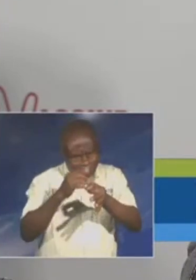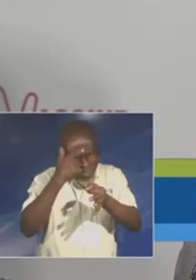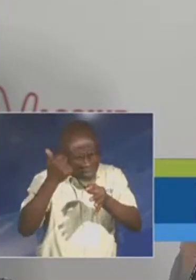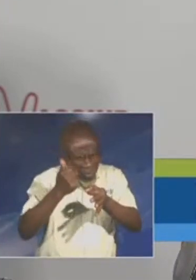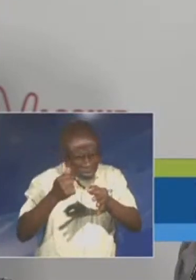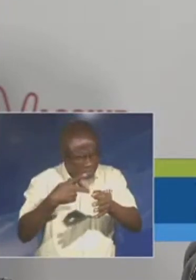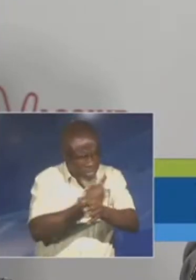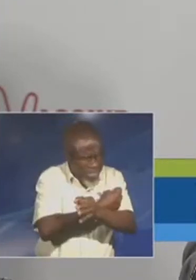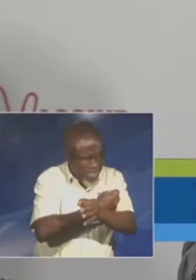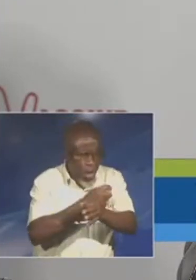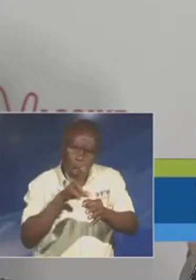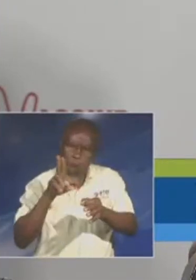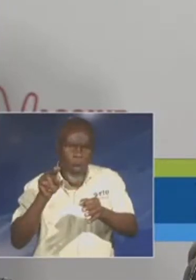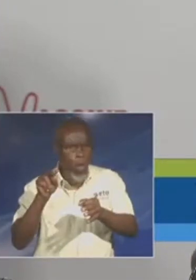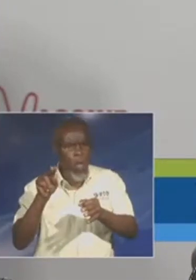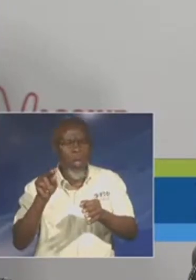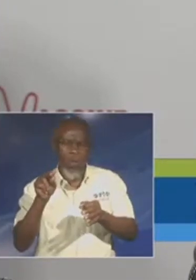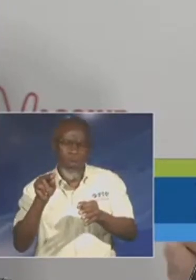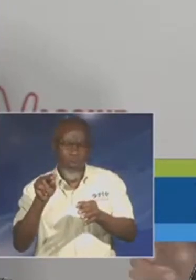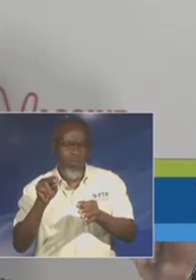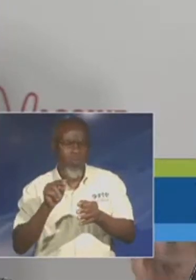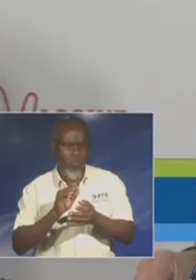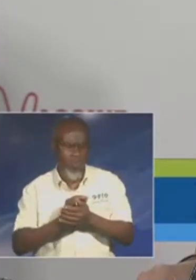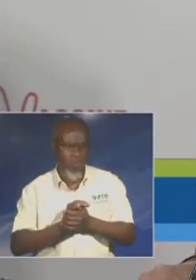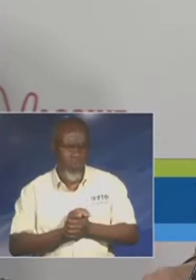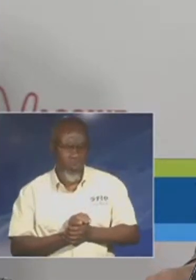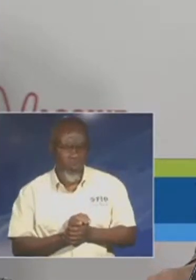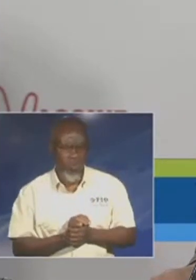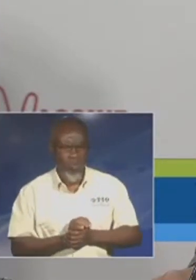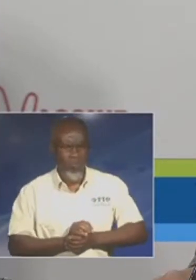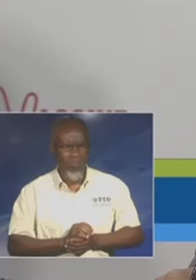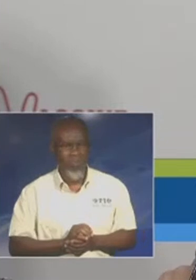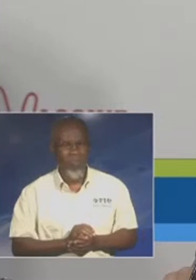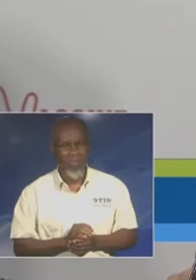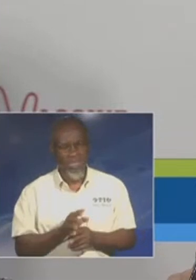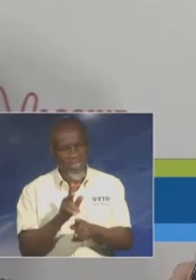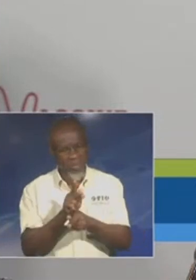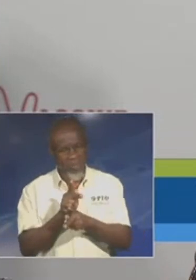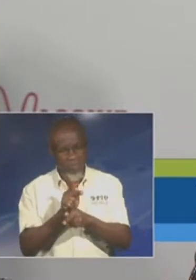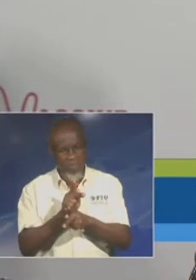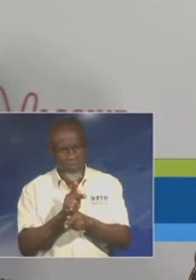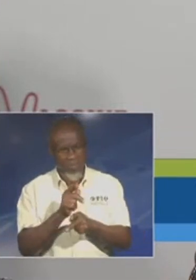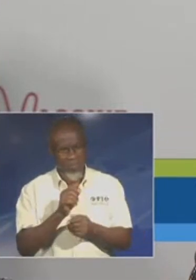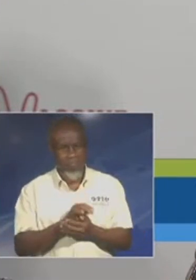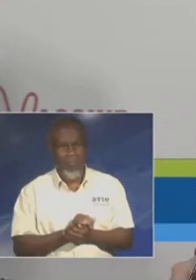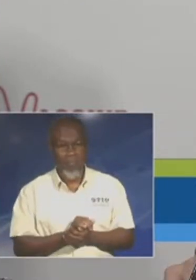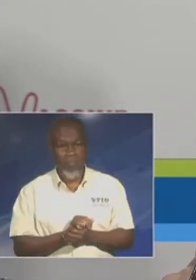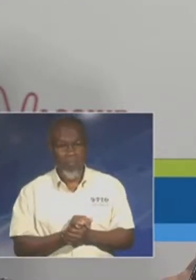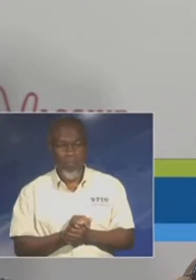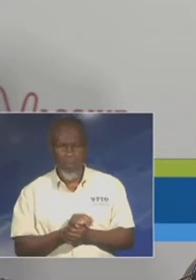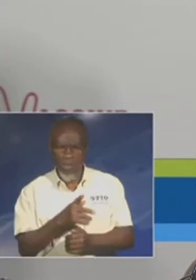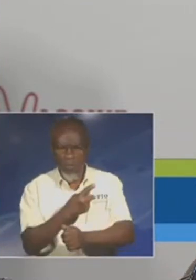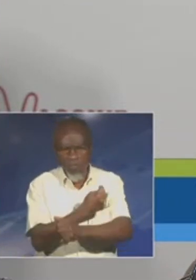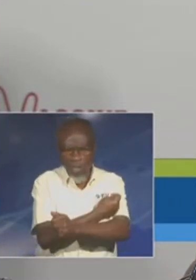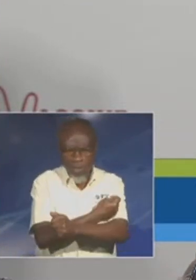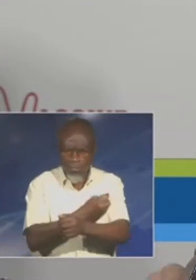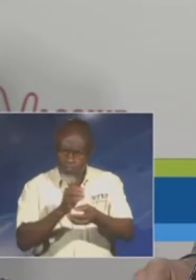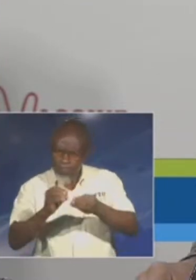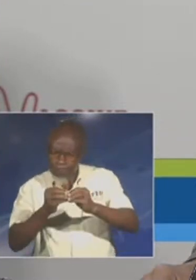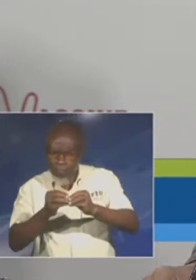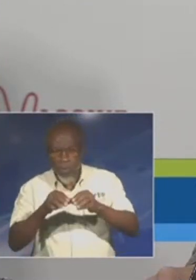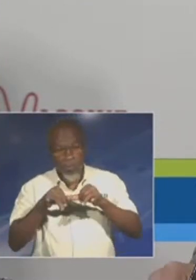because we know certain people will latch on to that. The vaccination numbers continue to